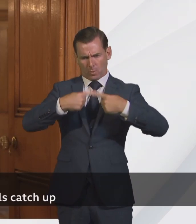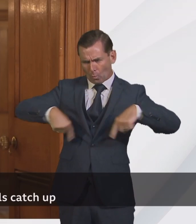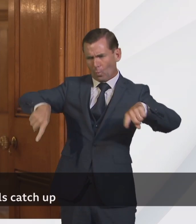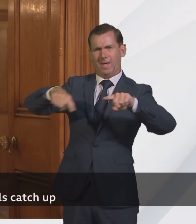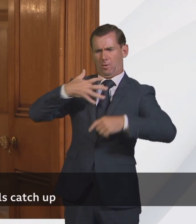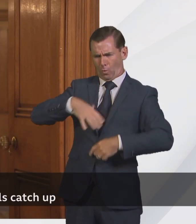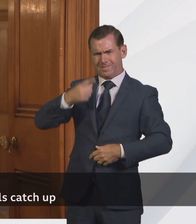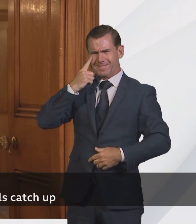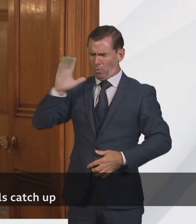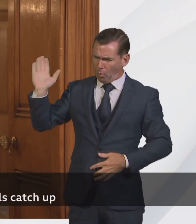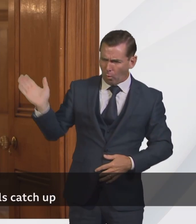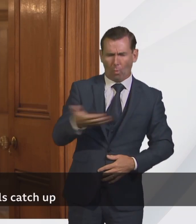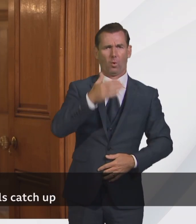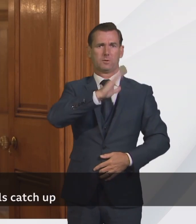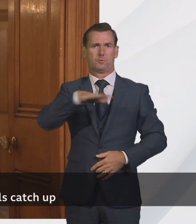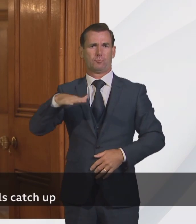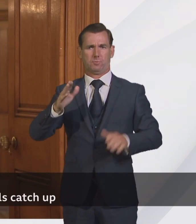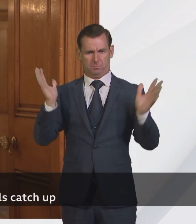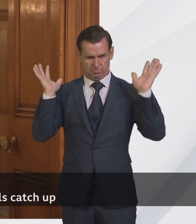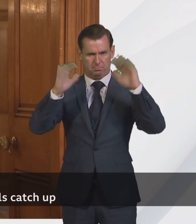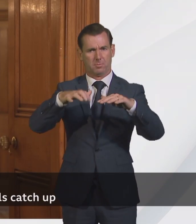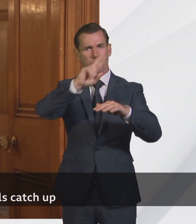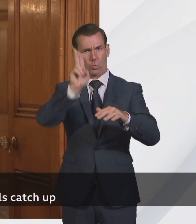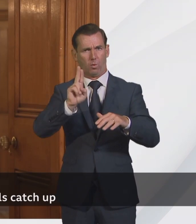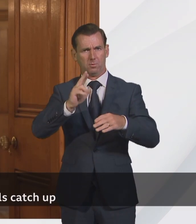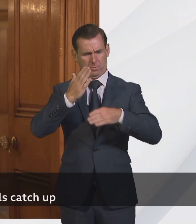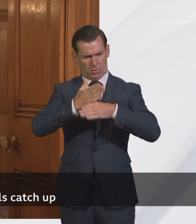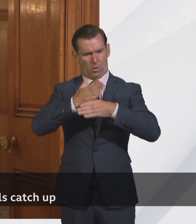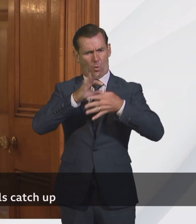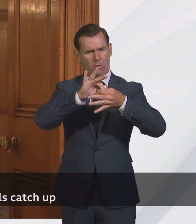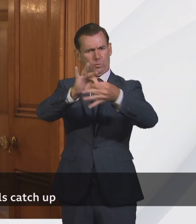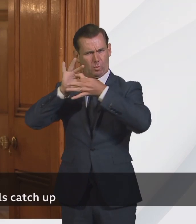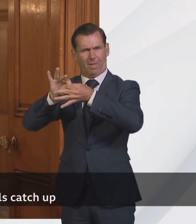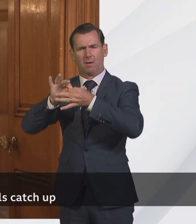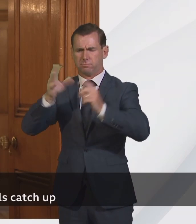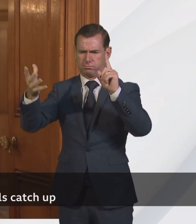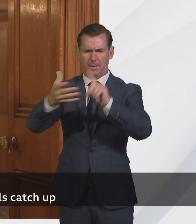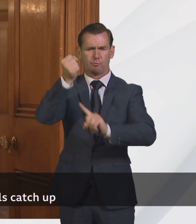in school, and we'll work together to make sure that we achieve this.